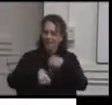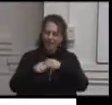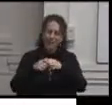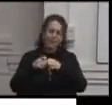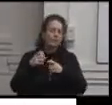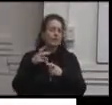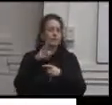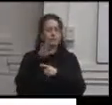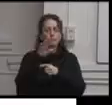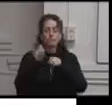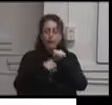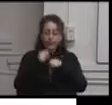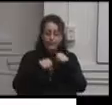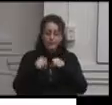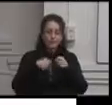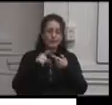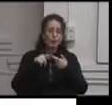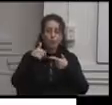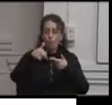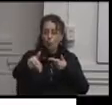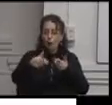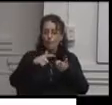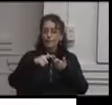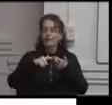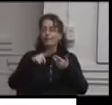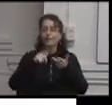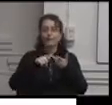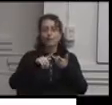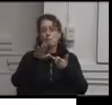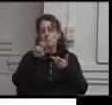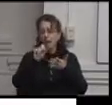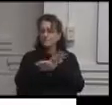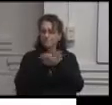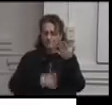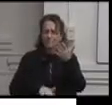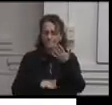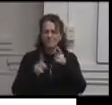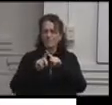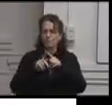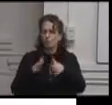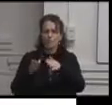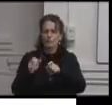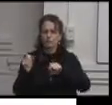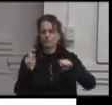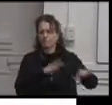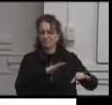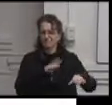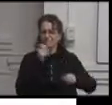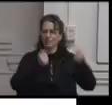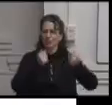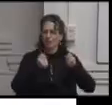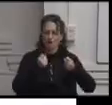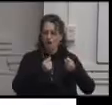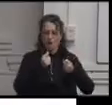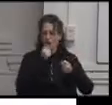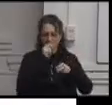bus. And the participating businesses distribute a commuter survey to their employees and receive an action plan based